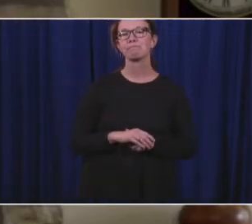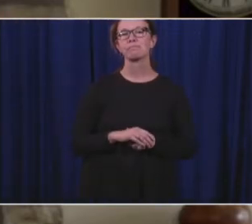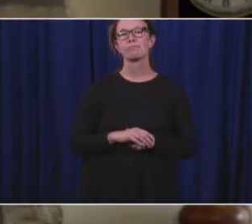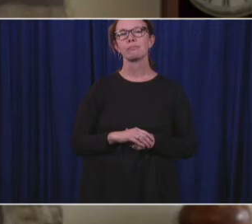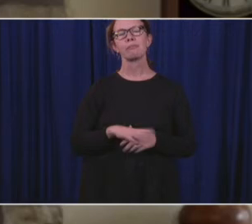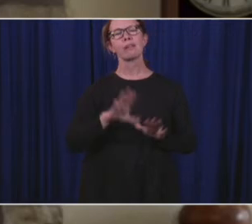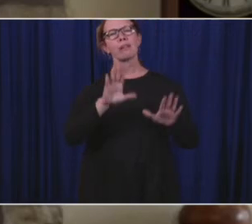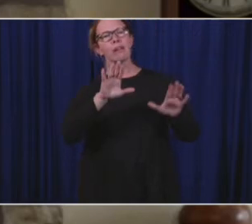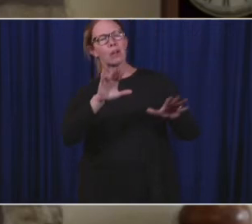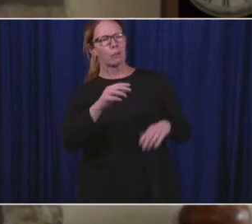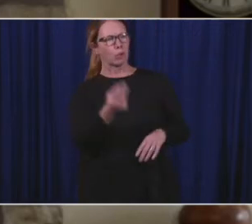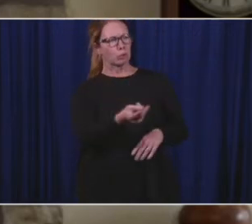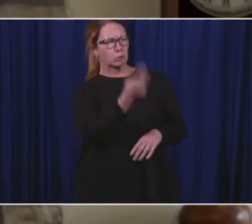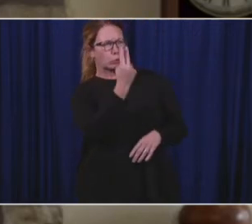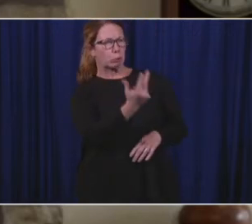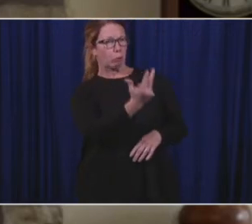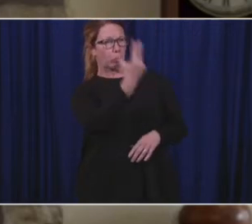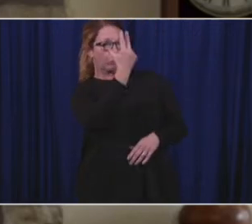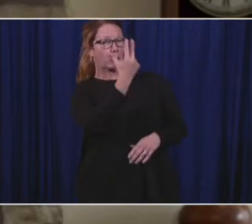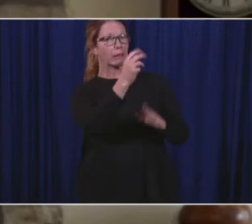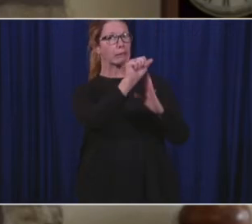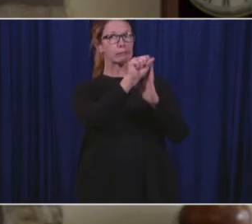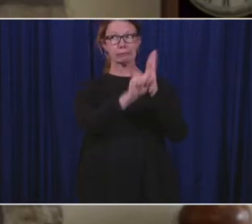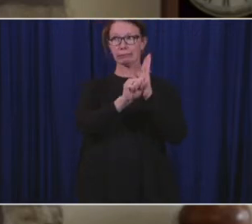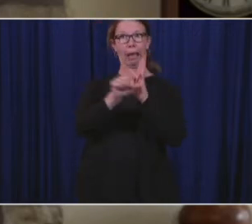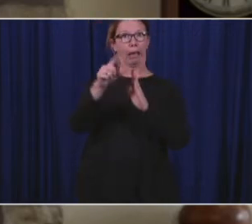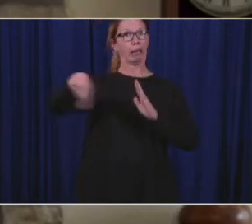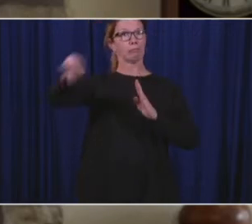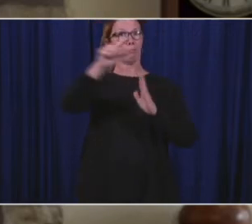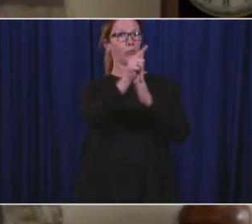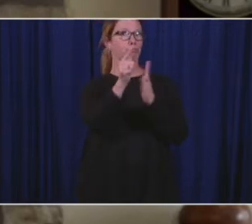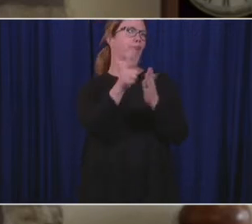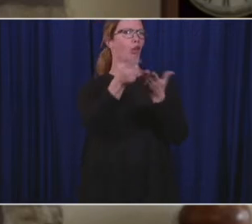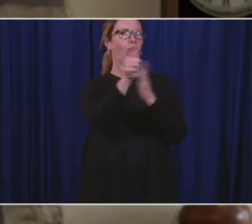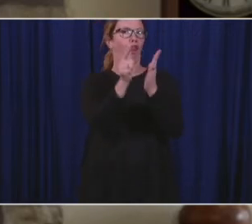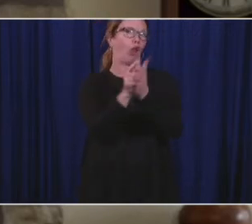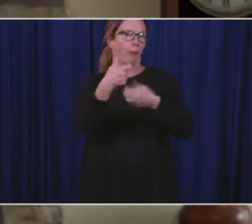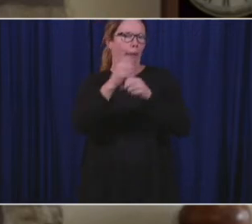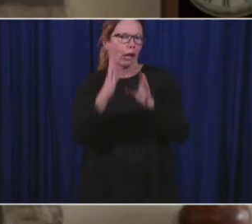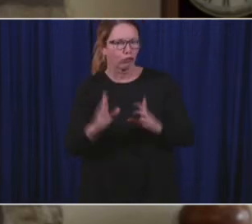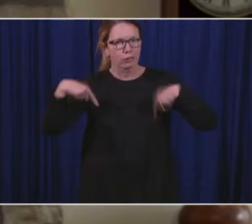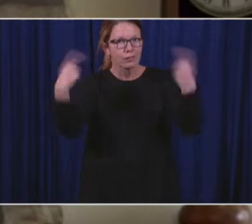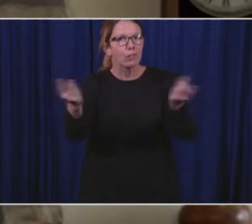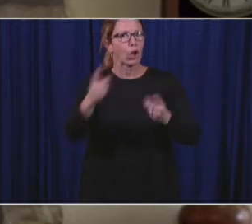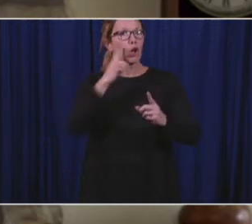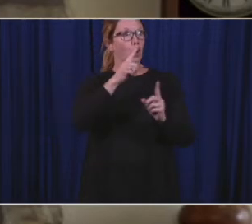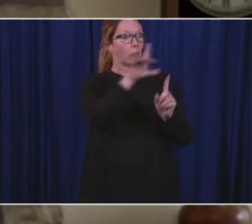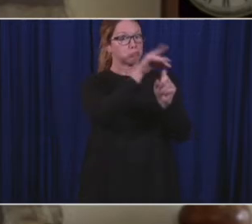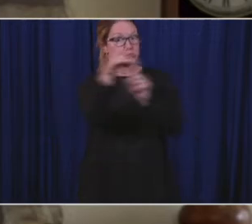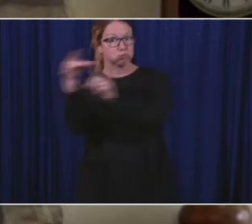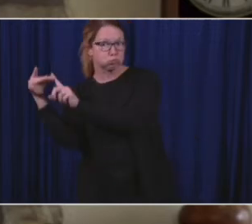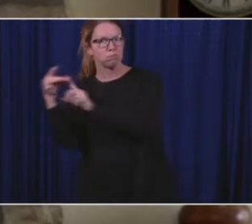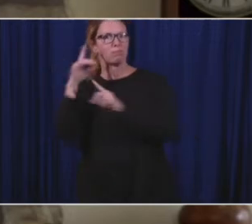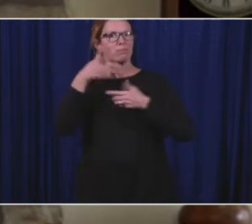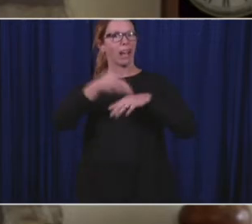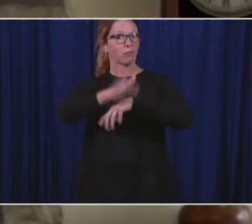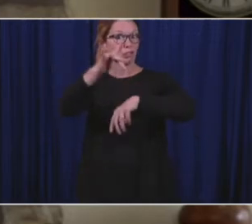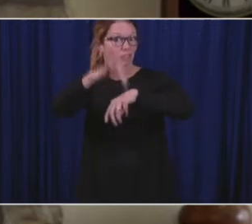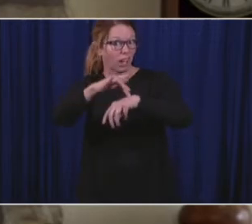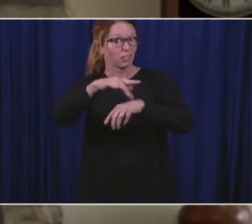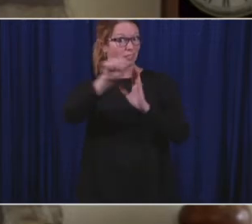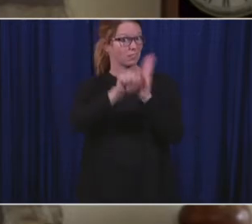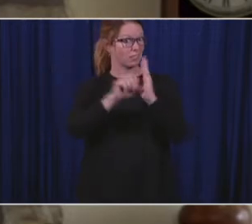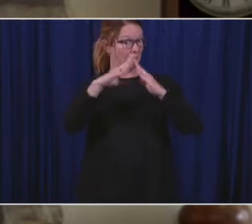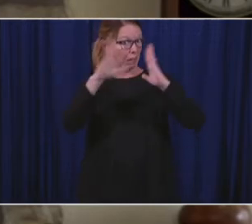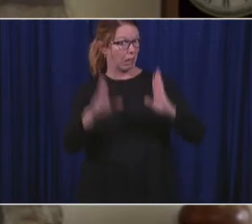to 3 state lawmakers who have tested positive for COVID in the past week after being at the State House. So I guess my